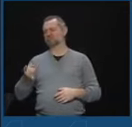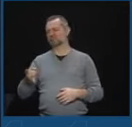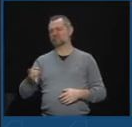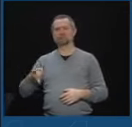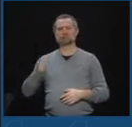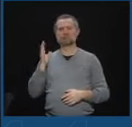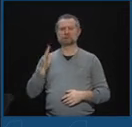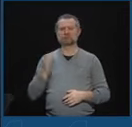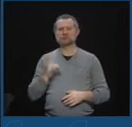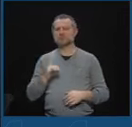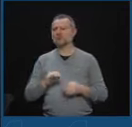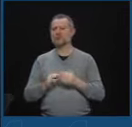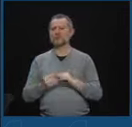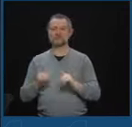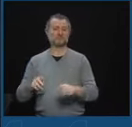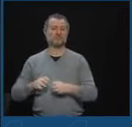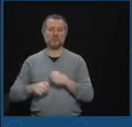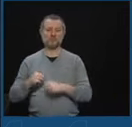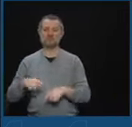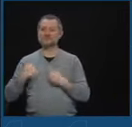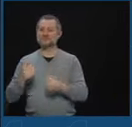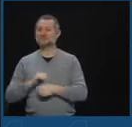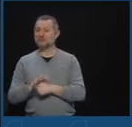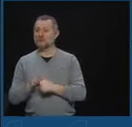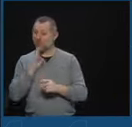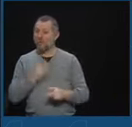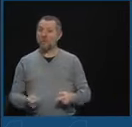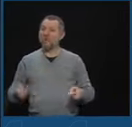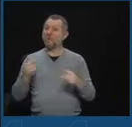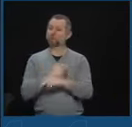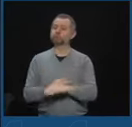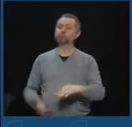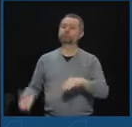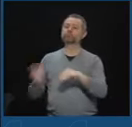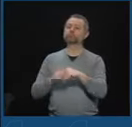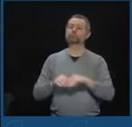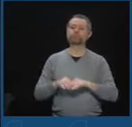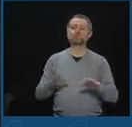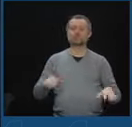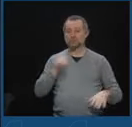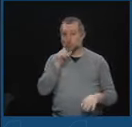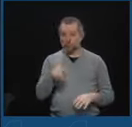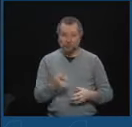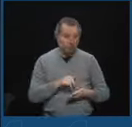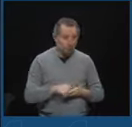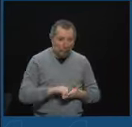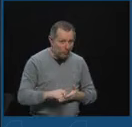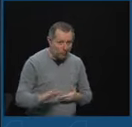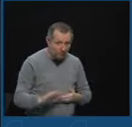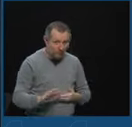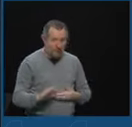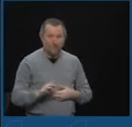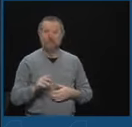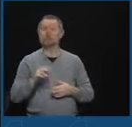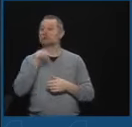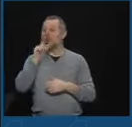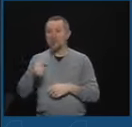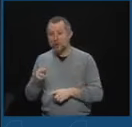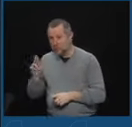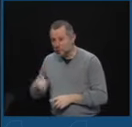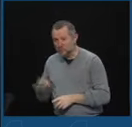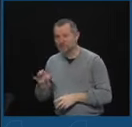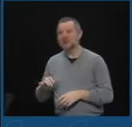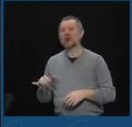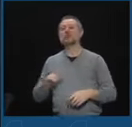increase since the pandemic. But it's not just New York State, it's not just New York City, but we're gonna continue focusing in